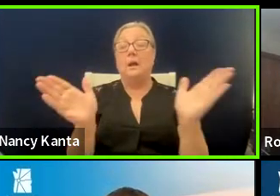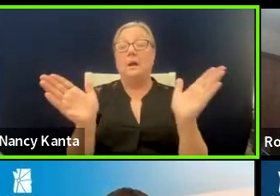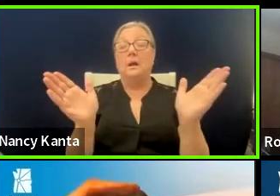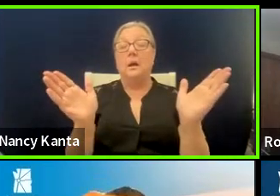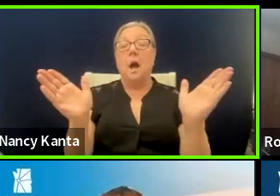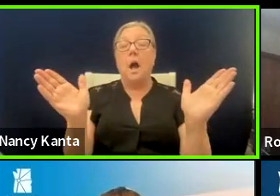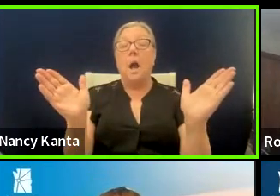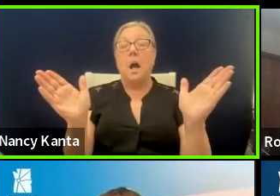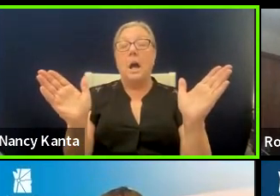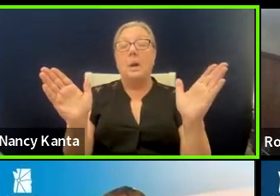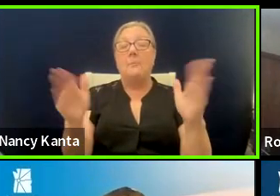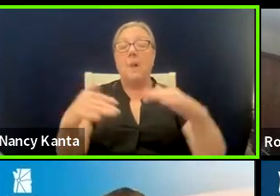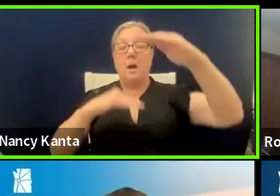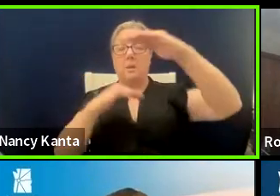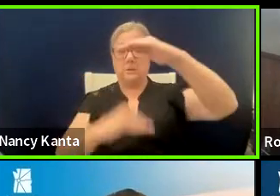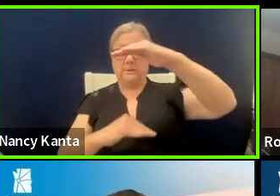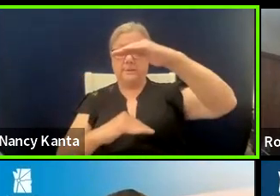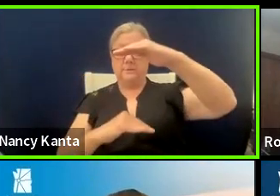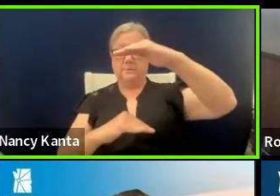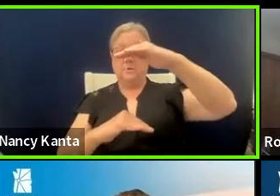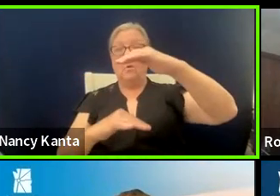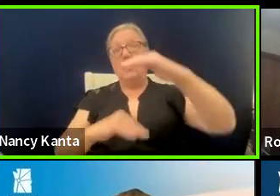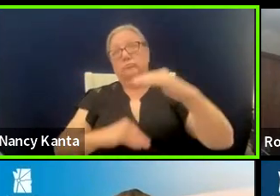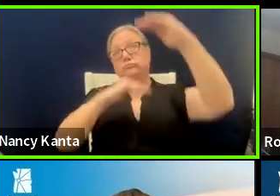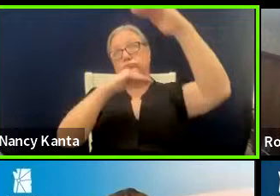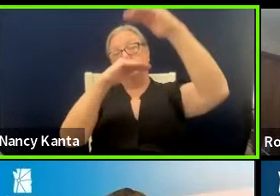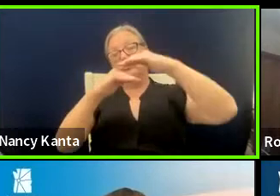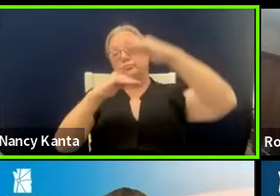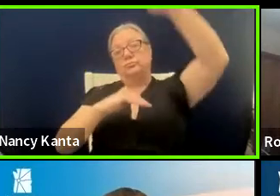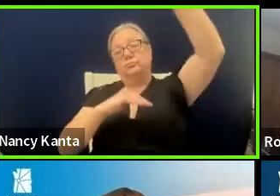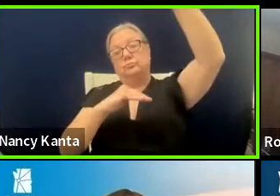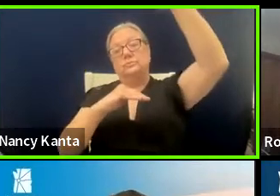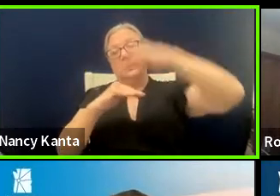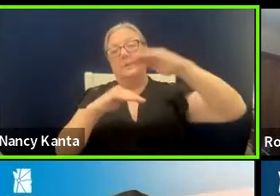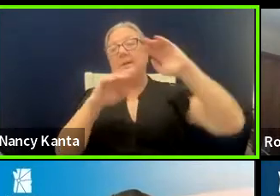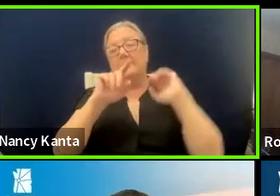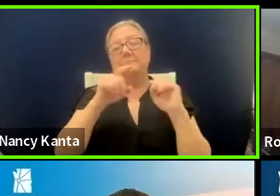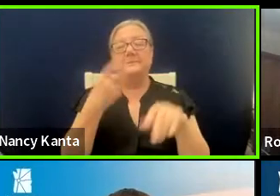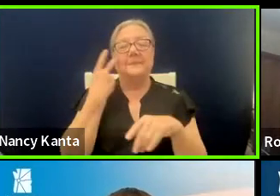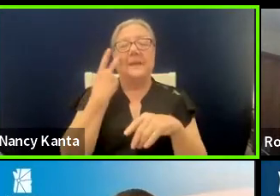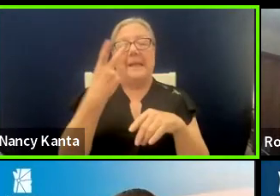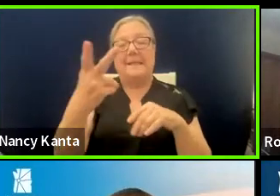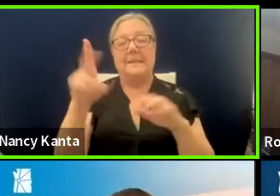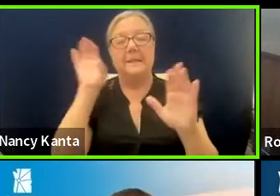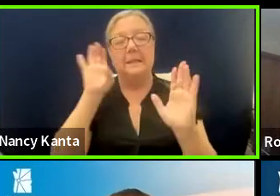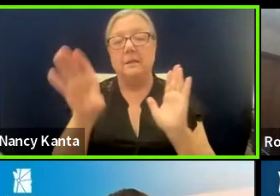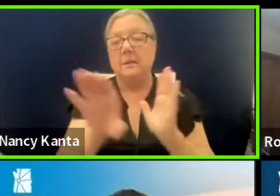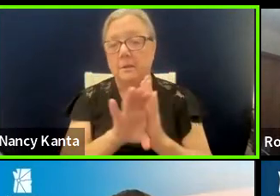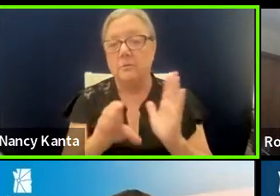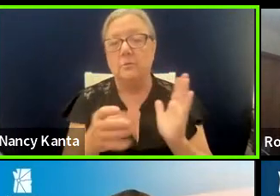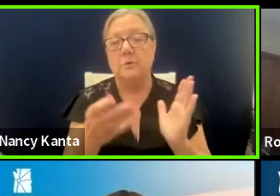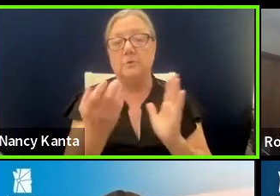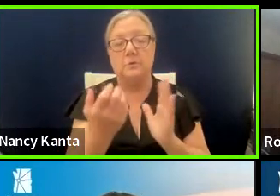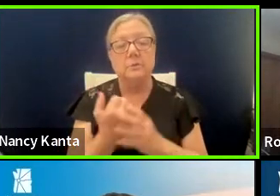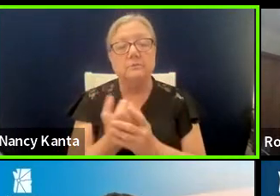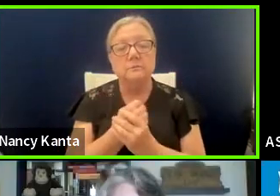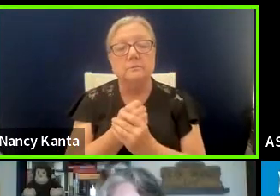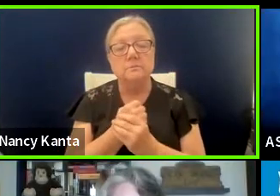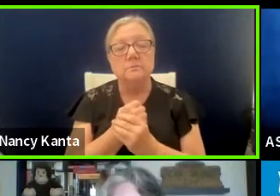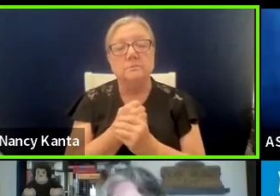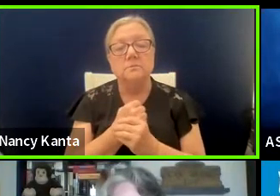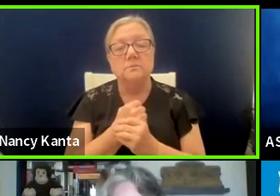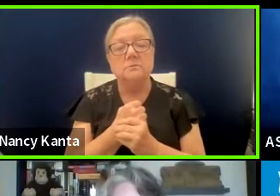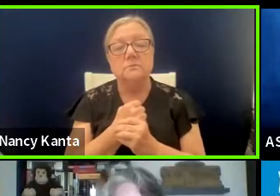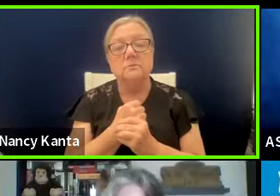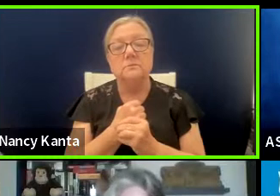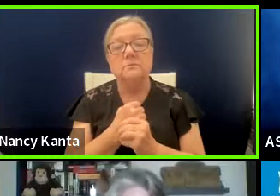go so low or so high. And this the illustrations kind of depict that so we know what our parameters are for.